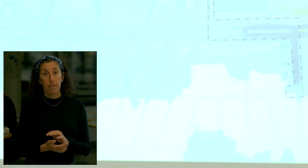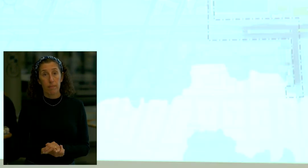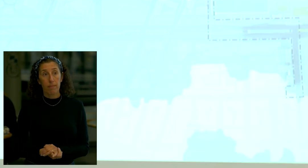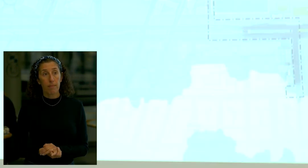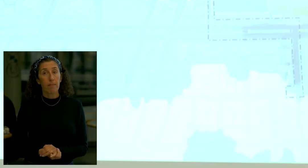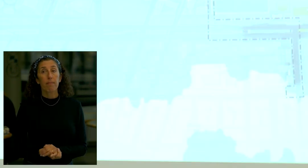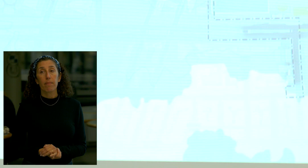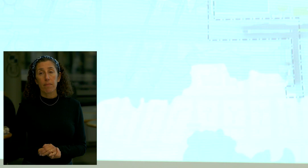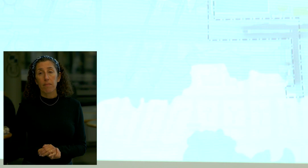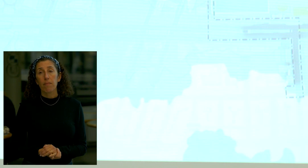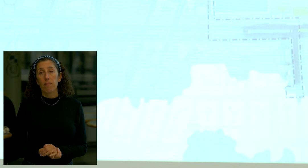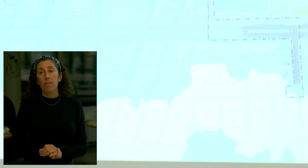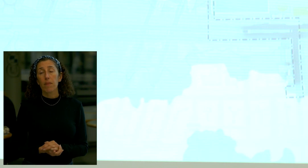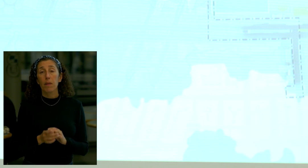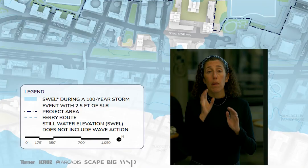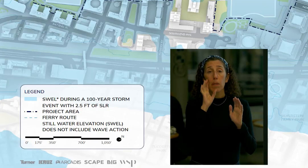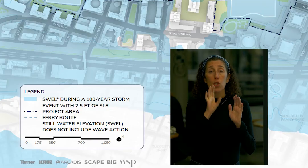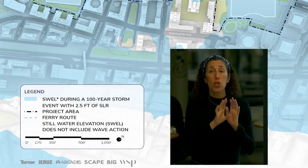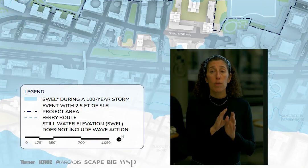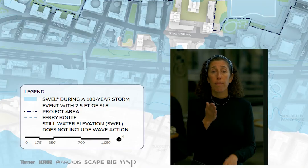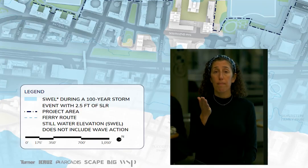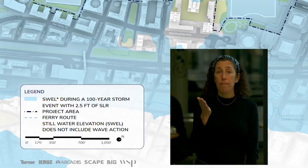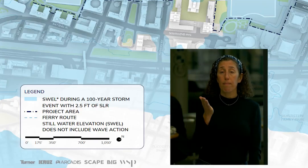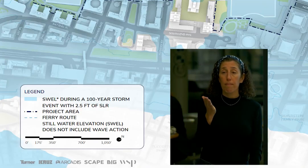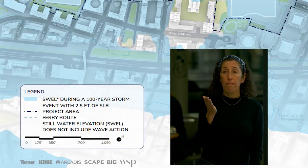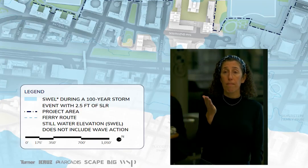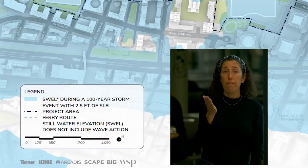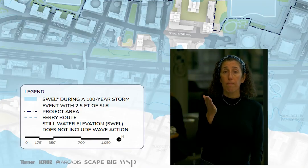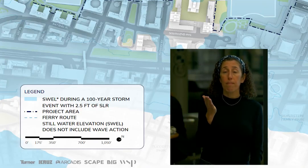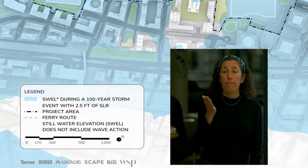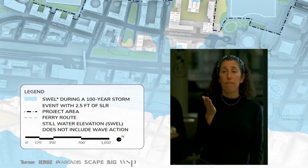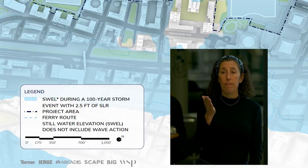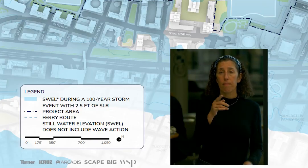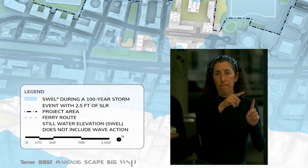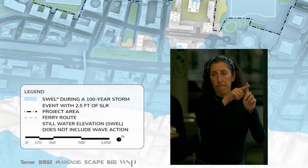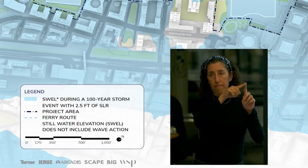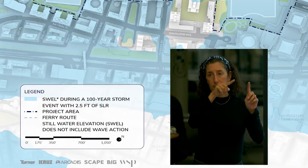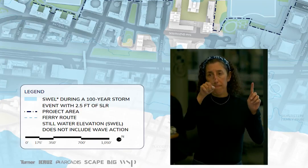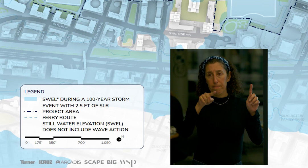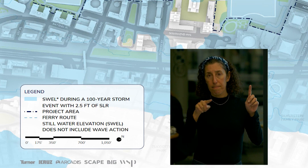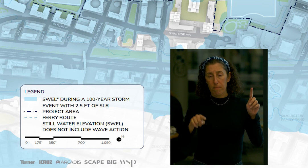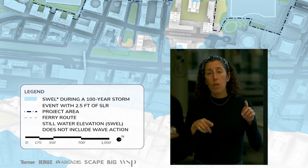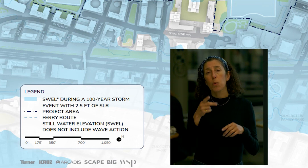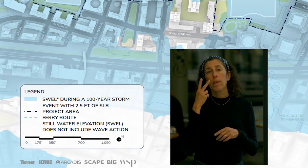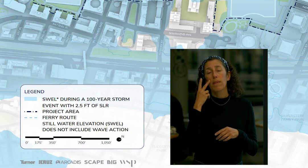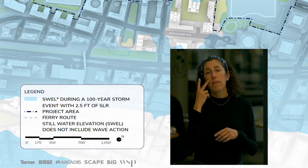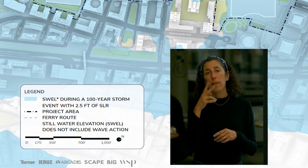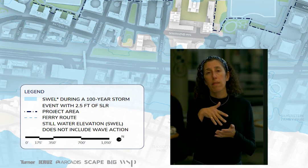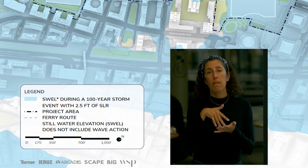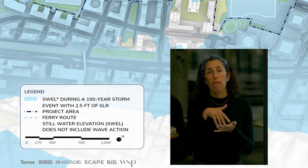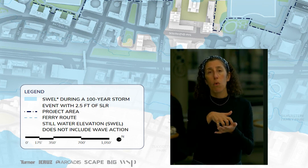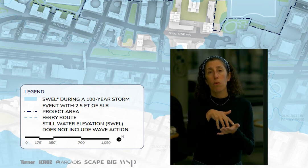we show this image a lot which is the reason why the project is in motion because it shows the vulnerability of the area